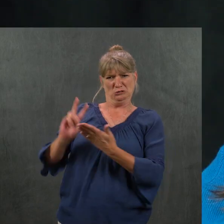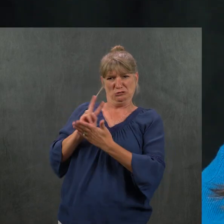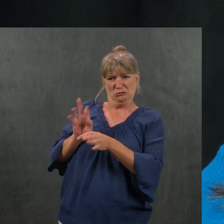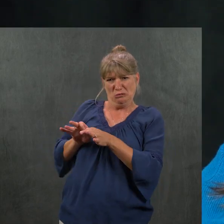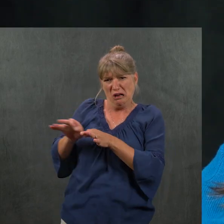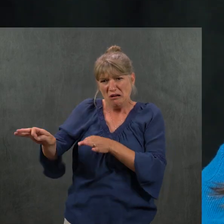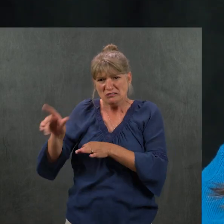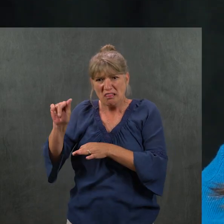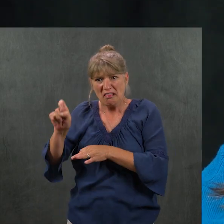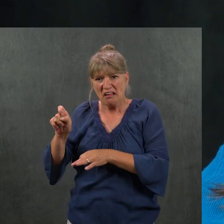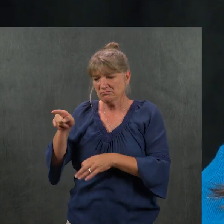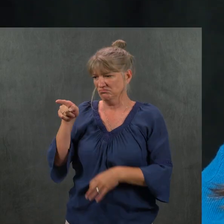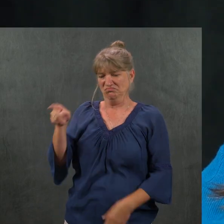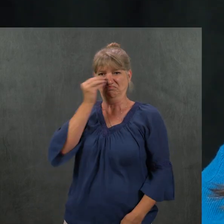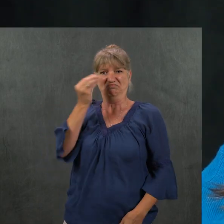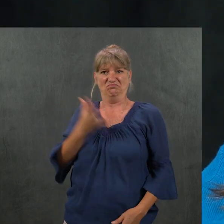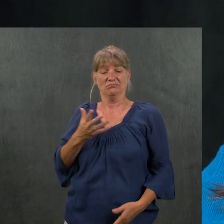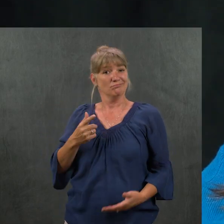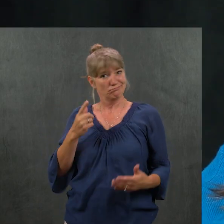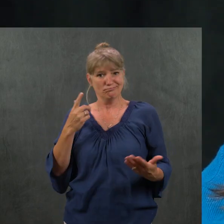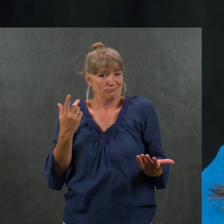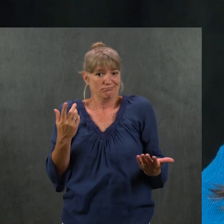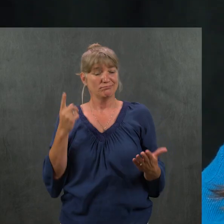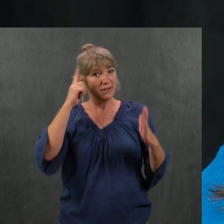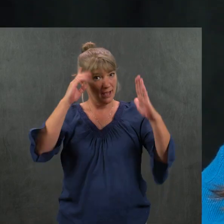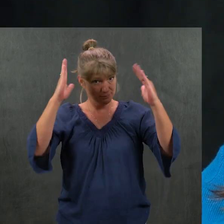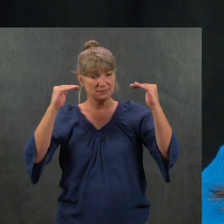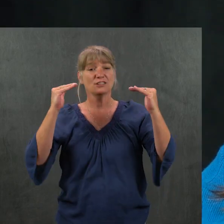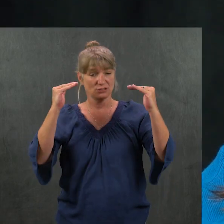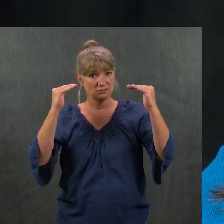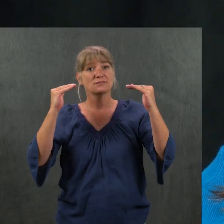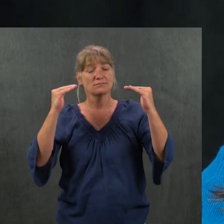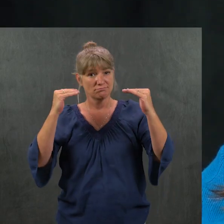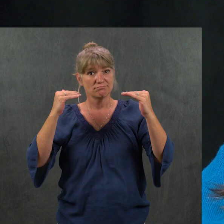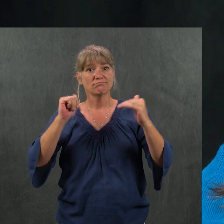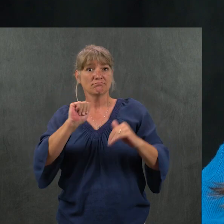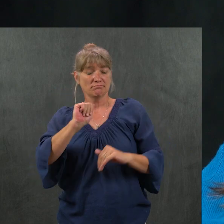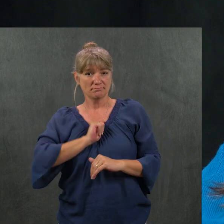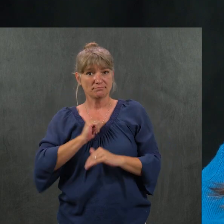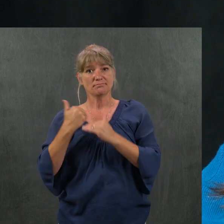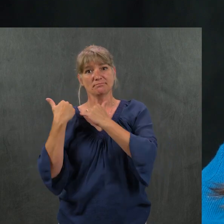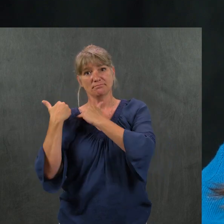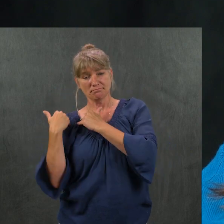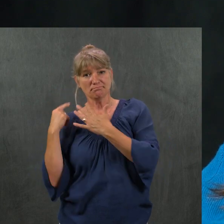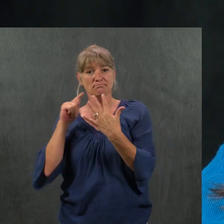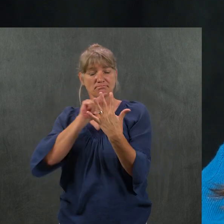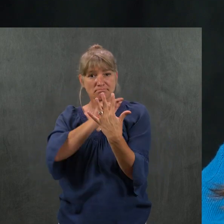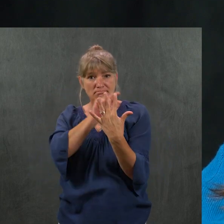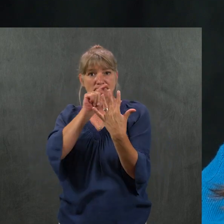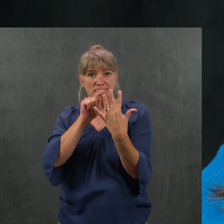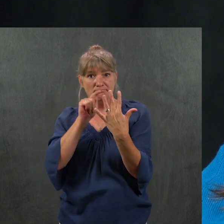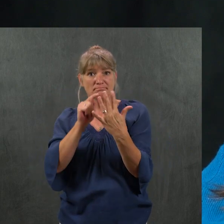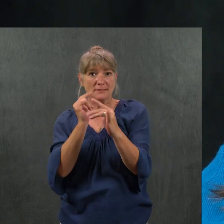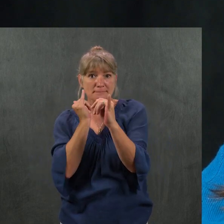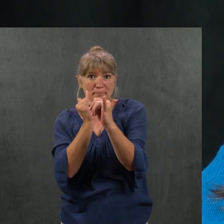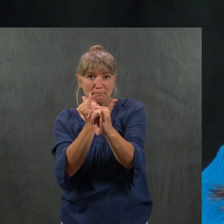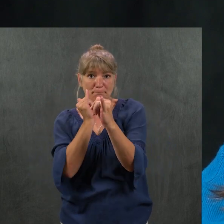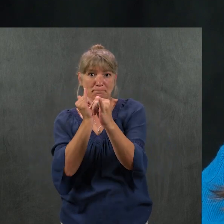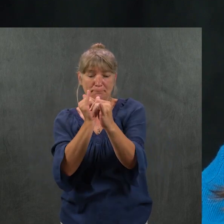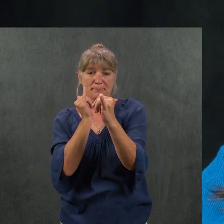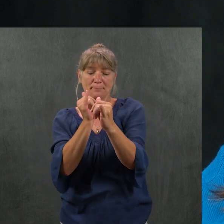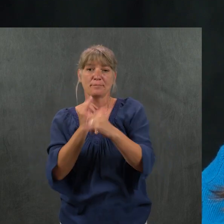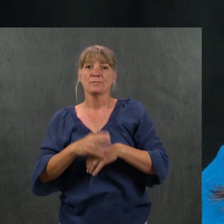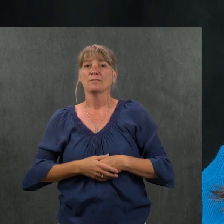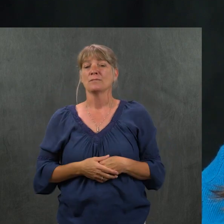hours late. It doesn't matter. There's an expectation for me. There's responsibilities that I have to do